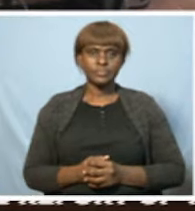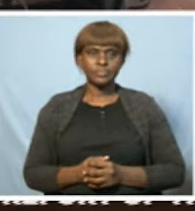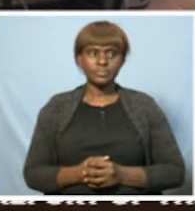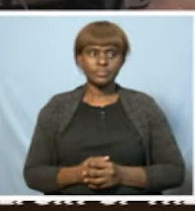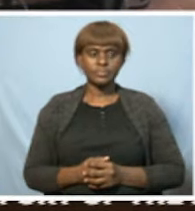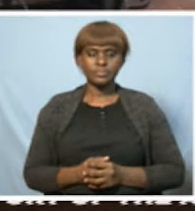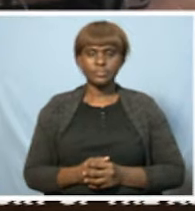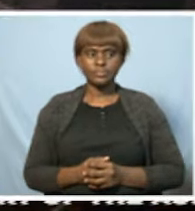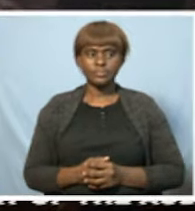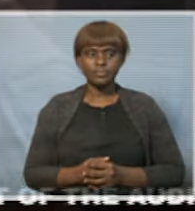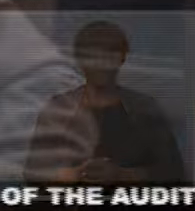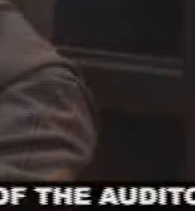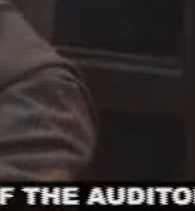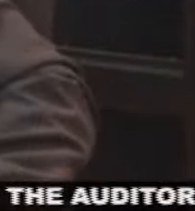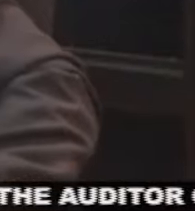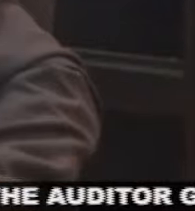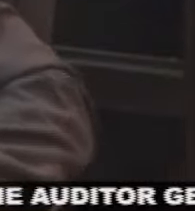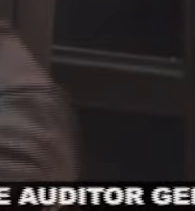The